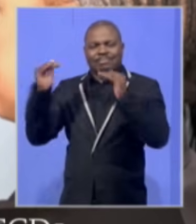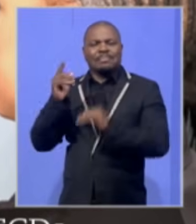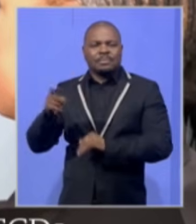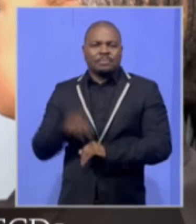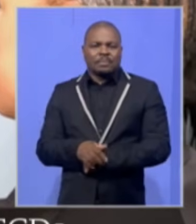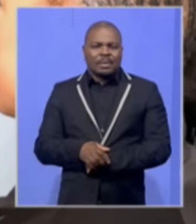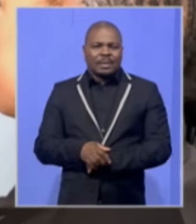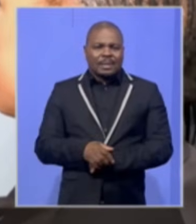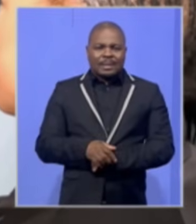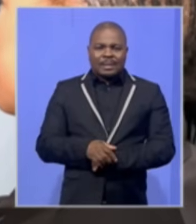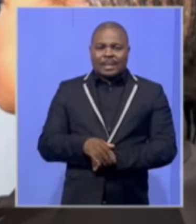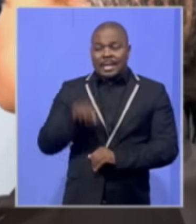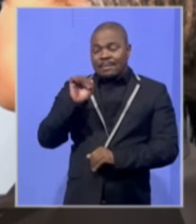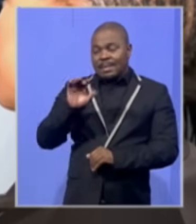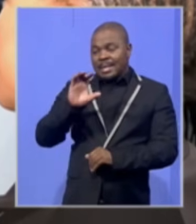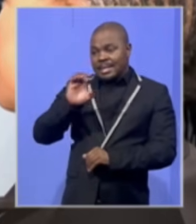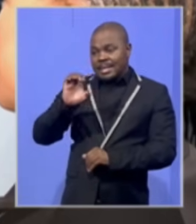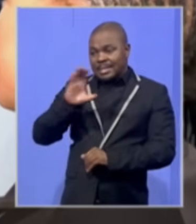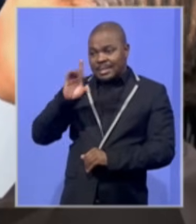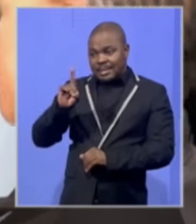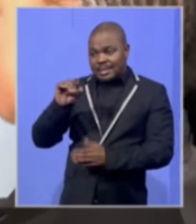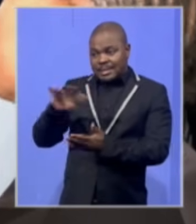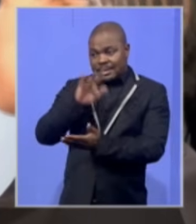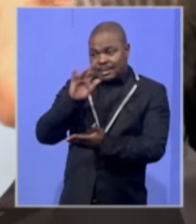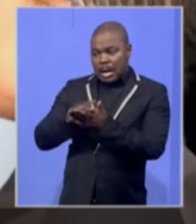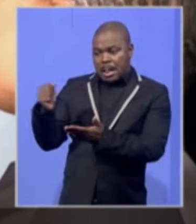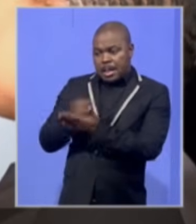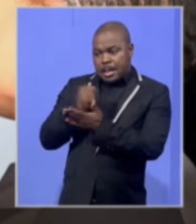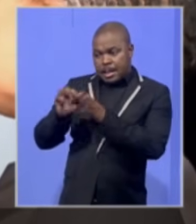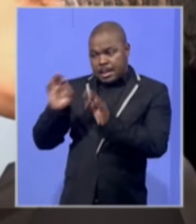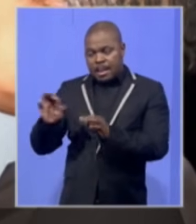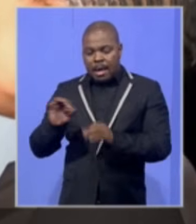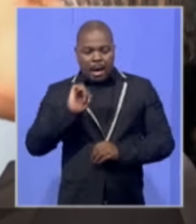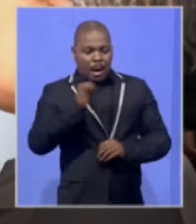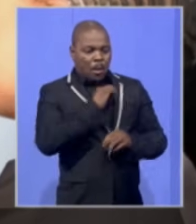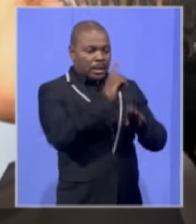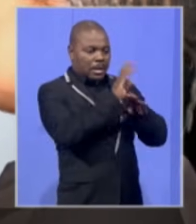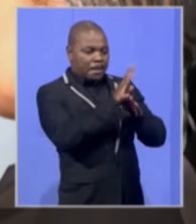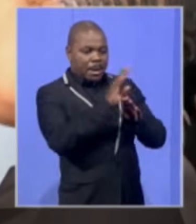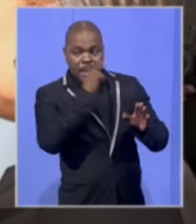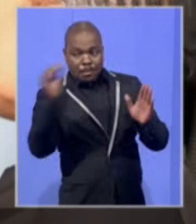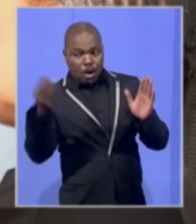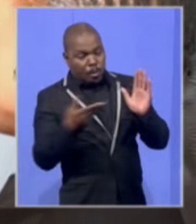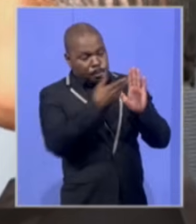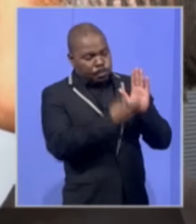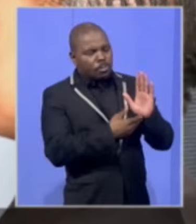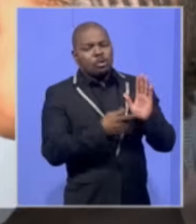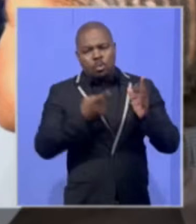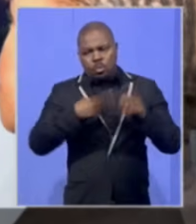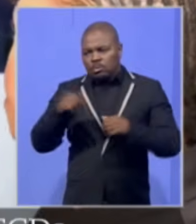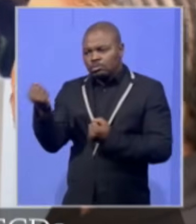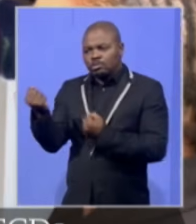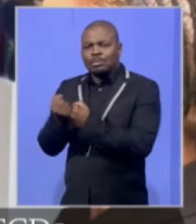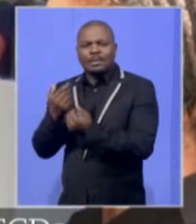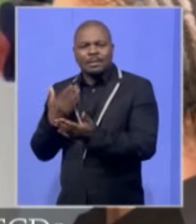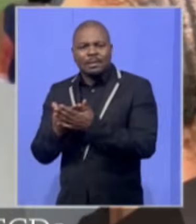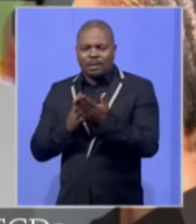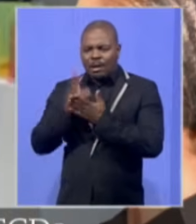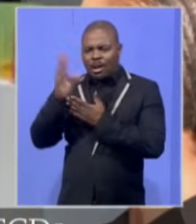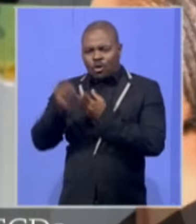that as soon as we have ECD centers that are registered, that are on our database, and we're able to support them with infrastructure, with